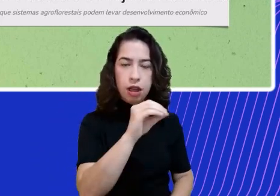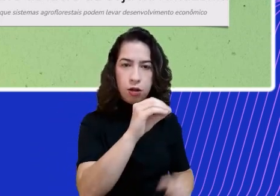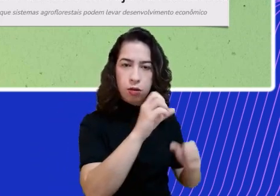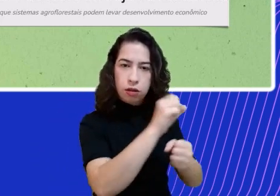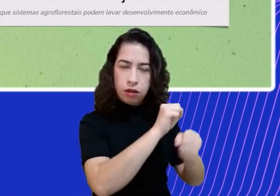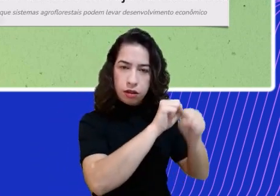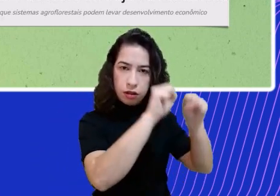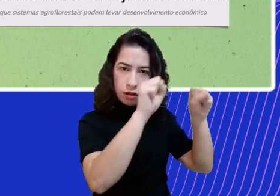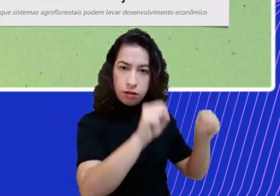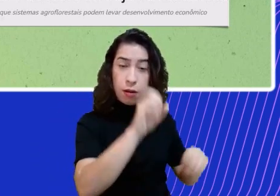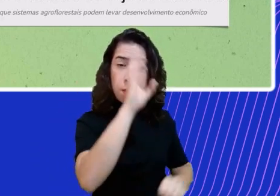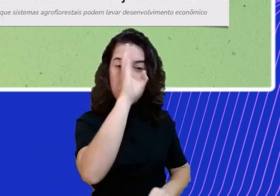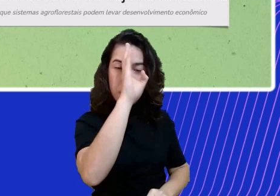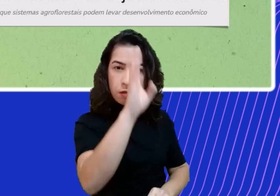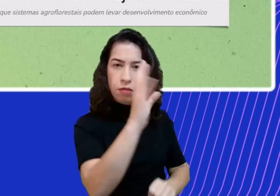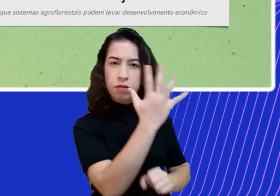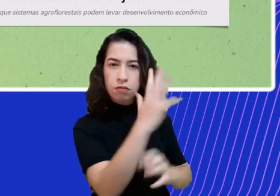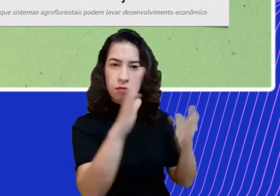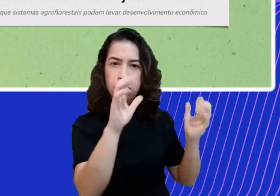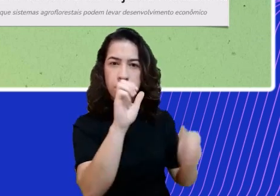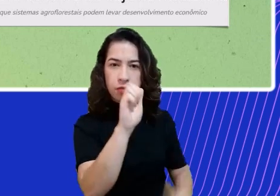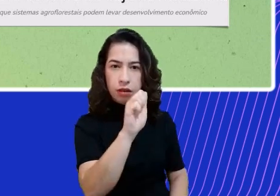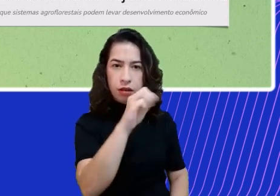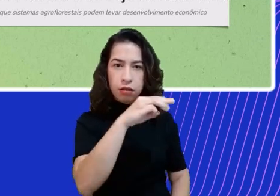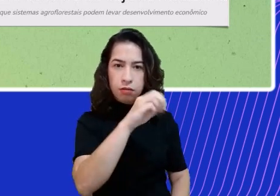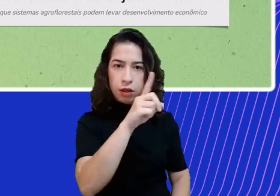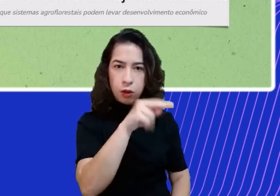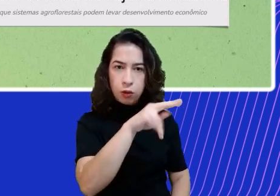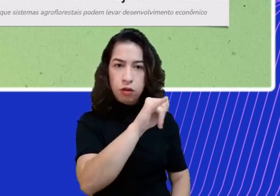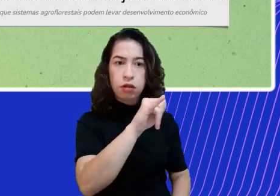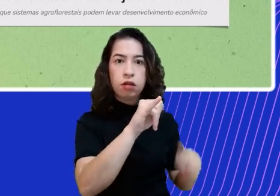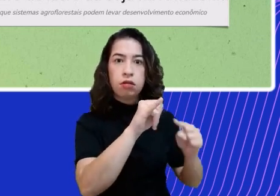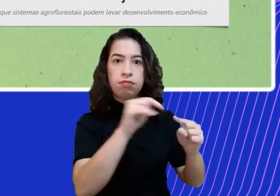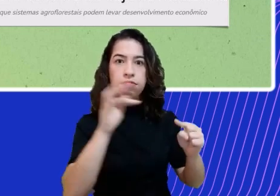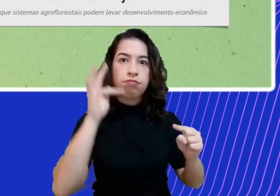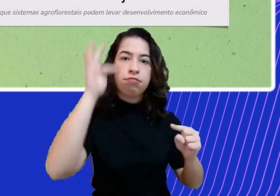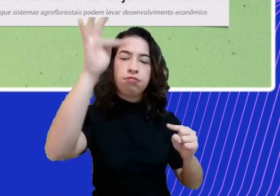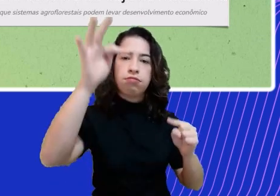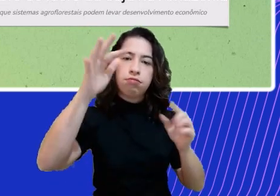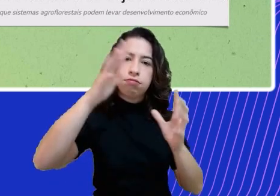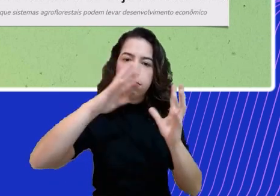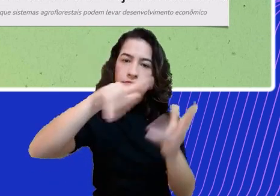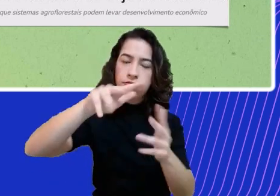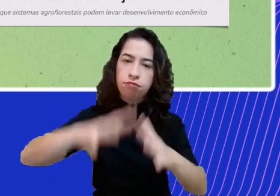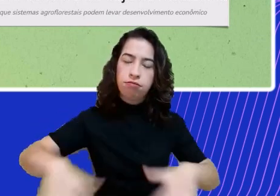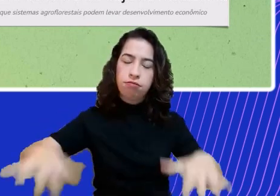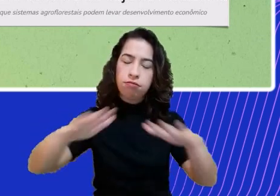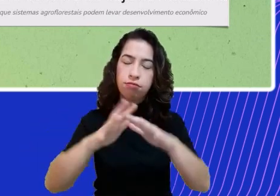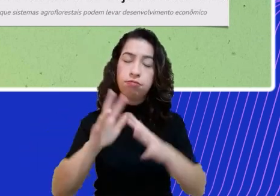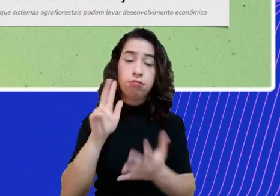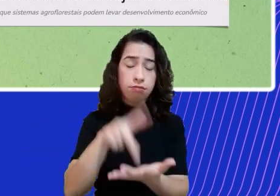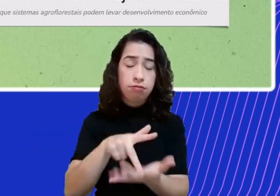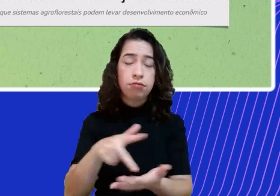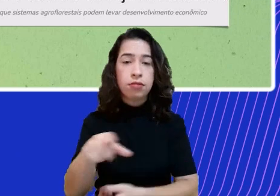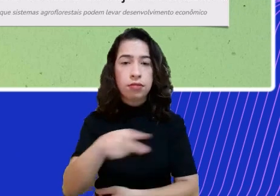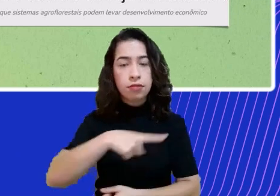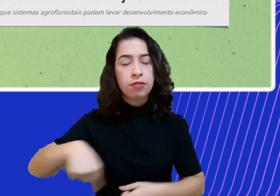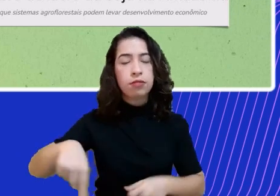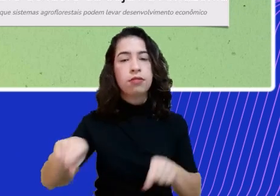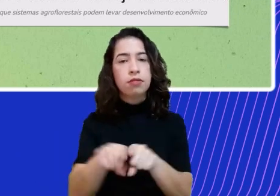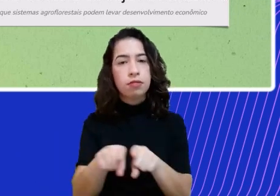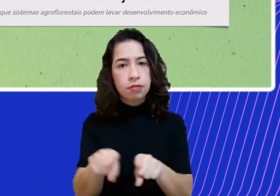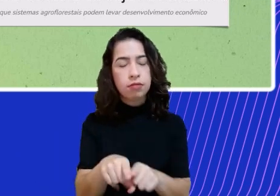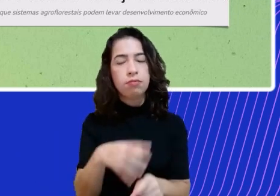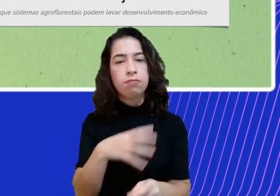especially with Amazon, is going to face the future of the world. So we here, we have